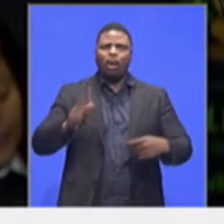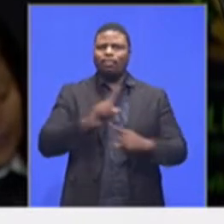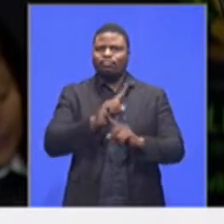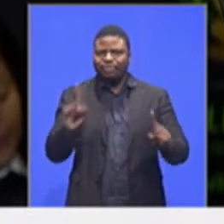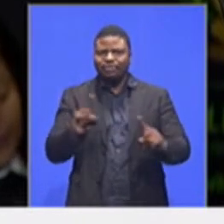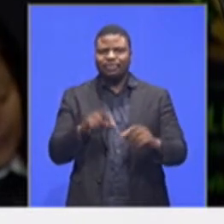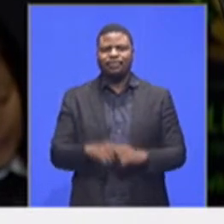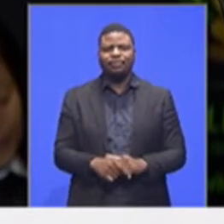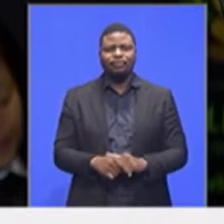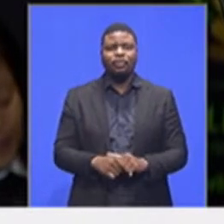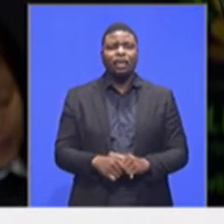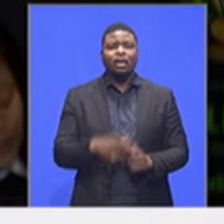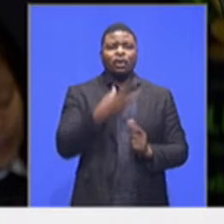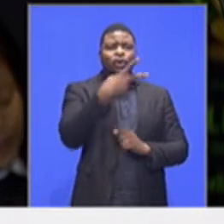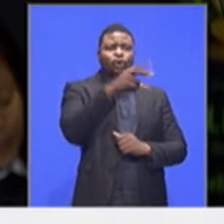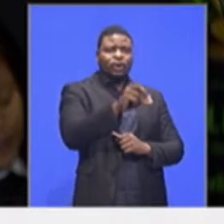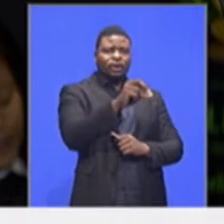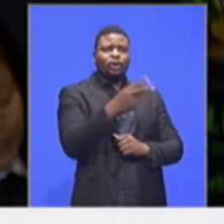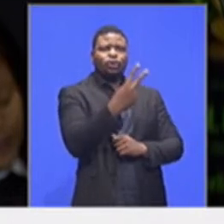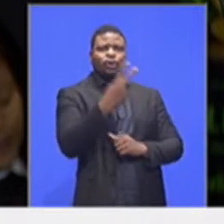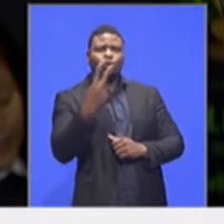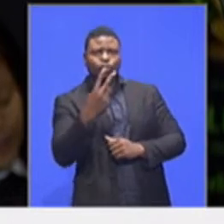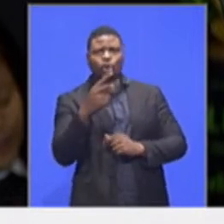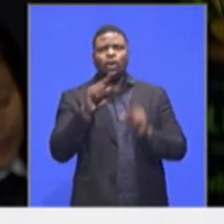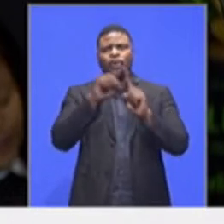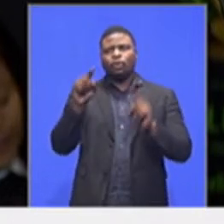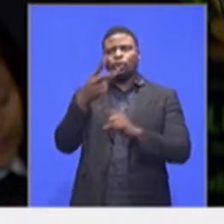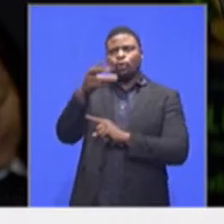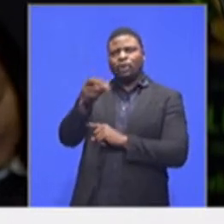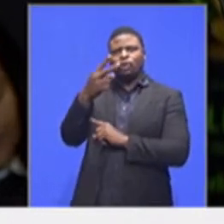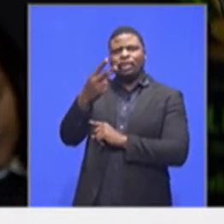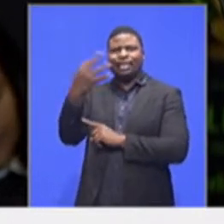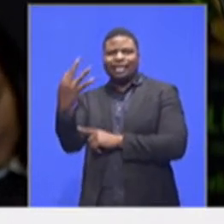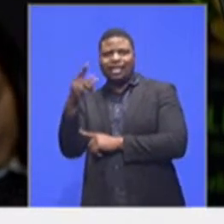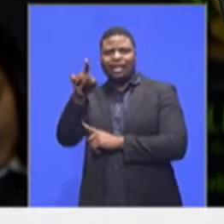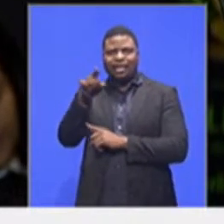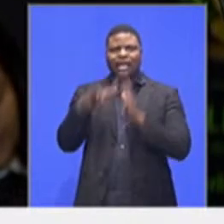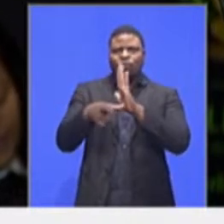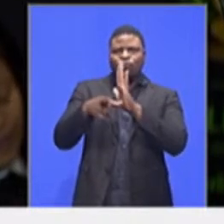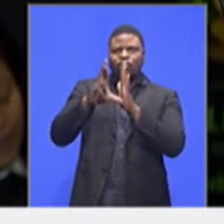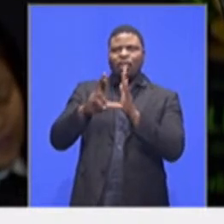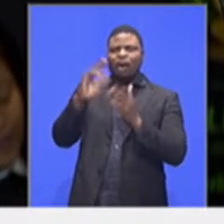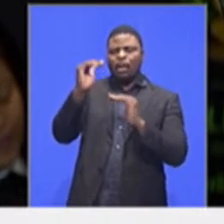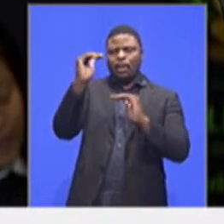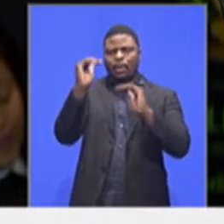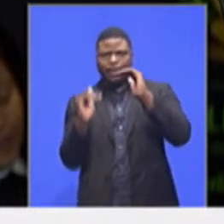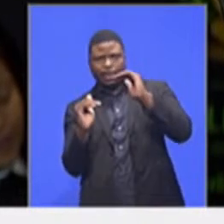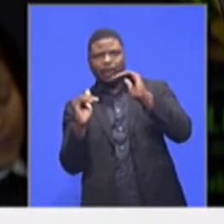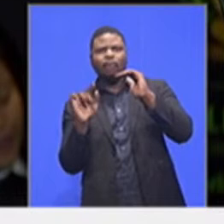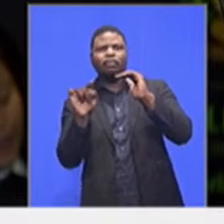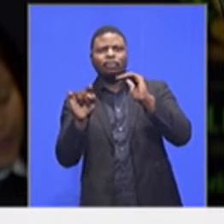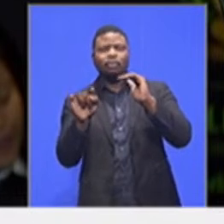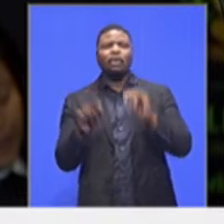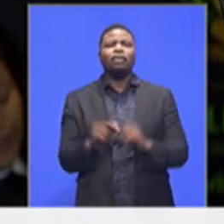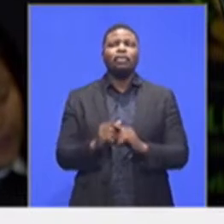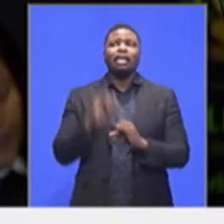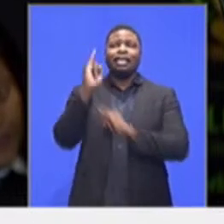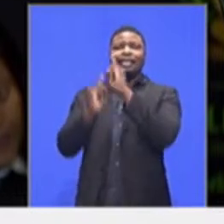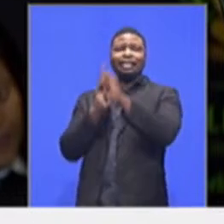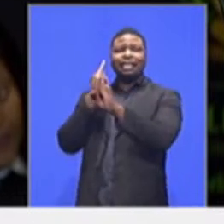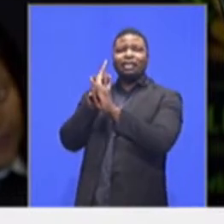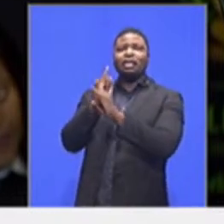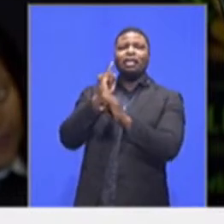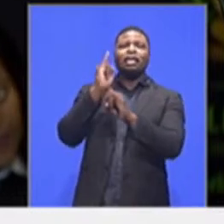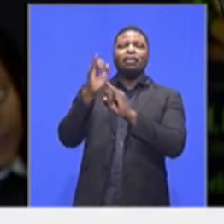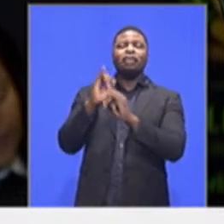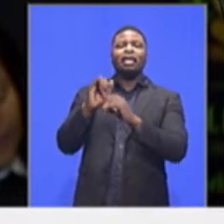growth estimates for 2023 have been revised downward. The International Monetary